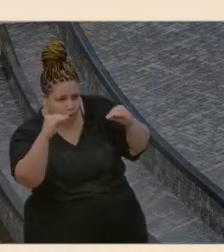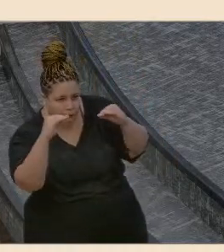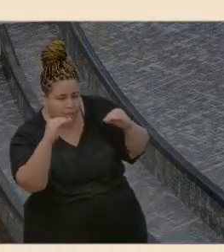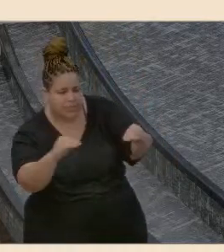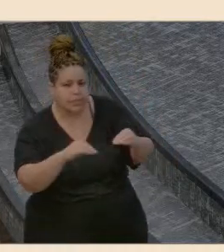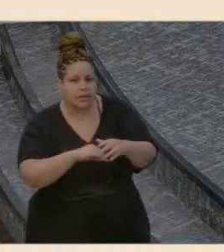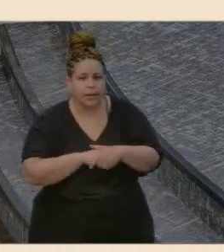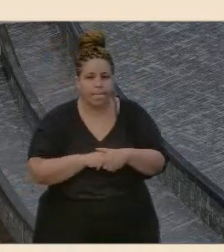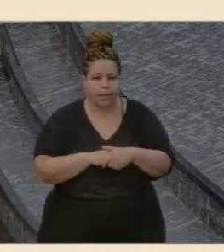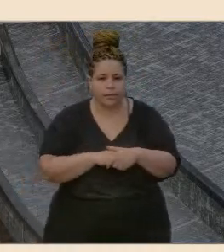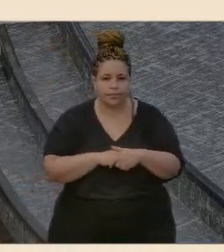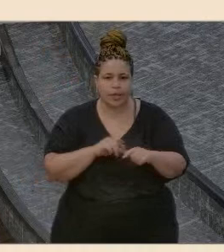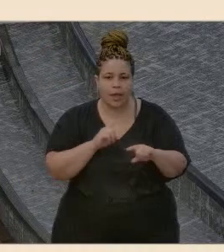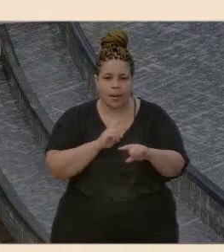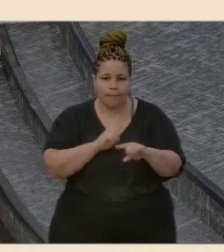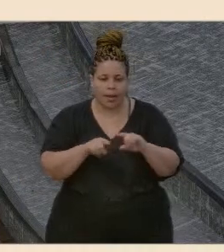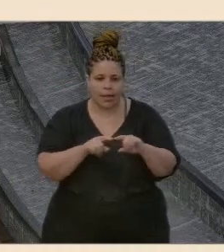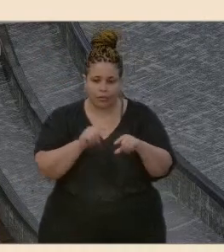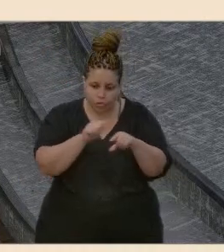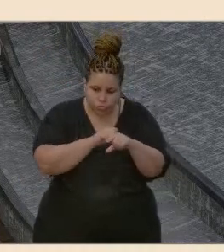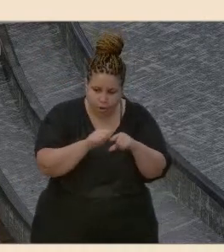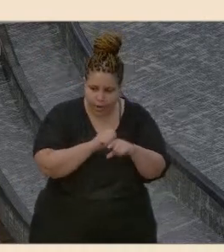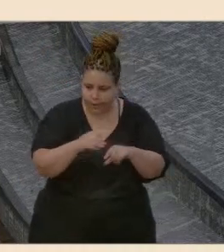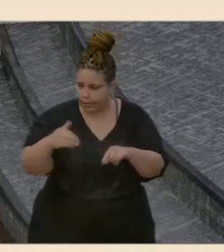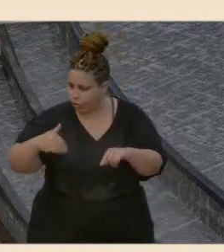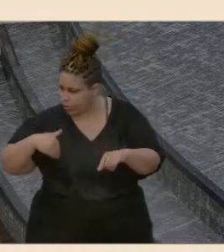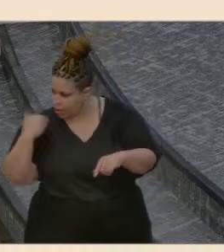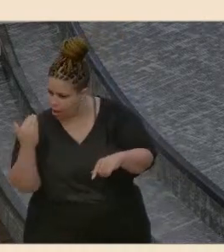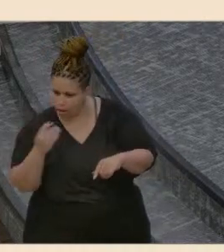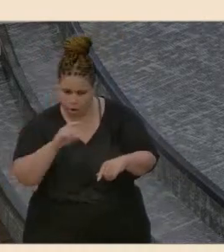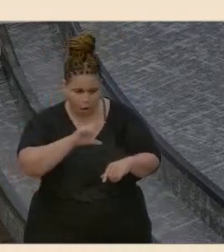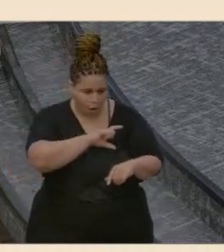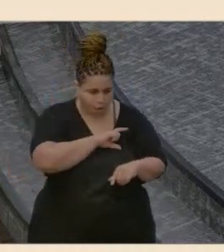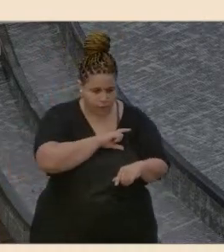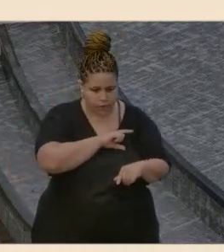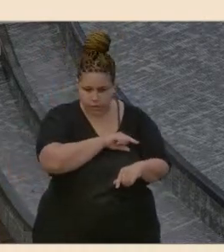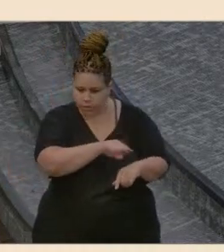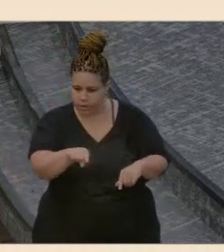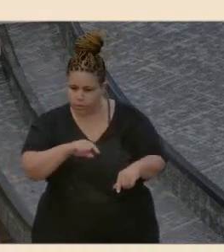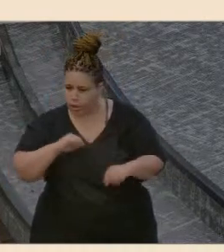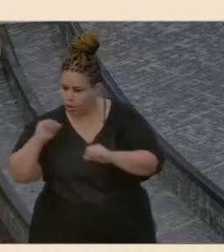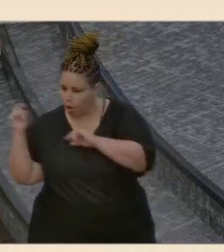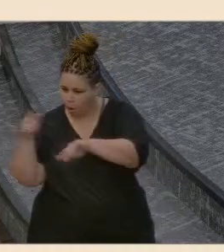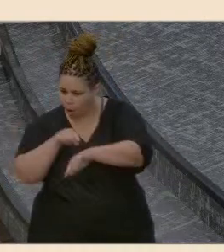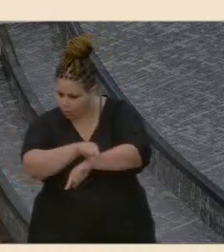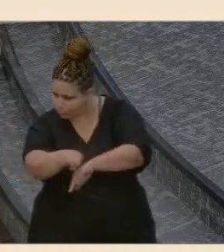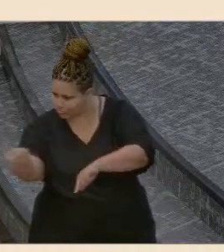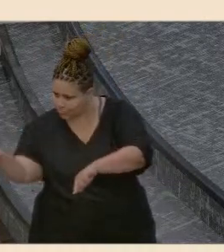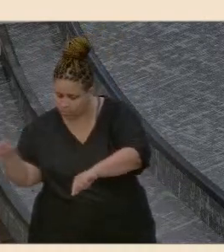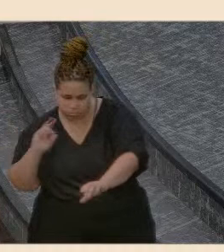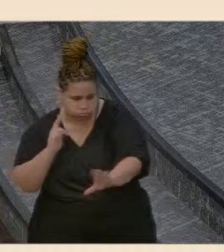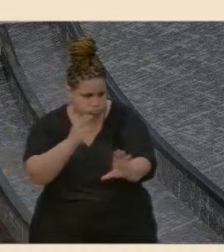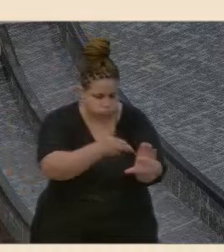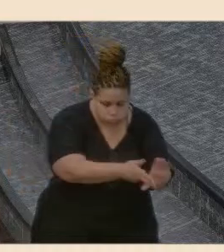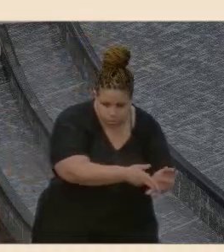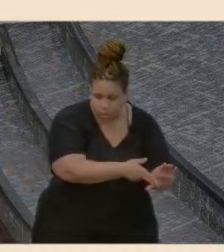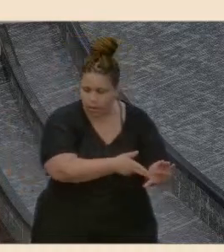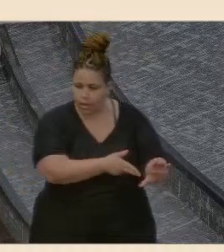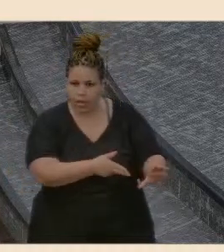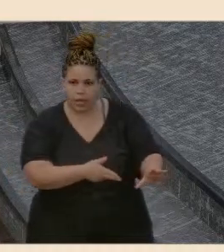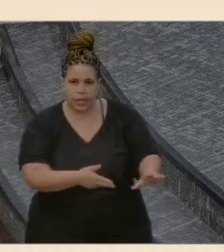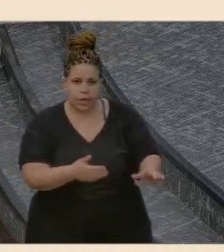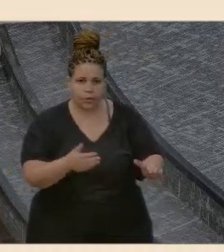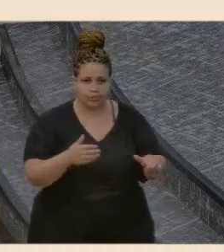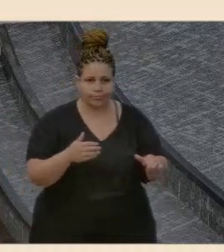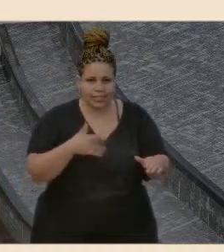anticipating the training, the guys, the younger officers, everybody just want to get involved, want to make sure they prepared for whatever crisis